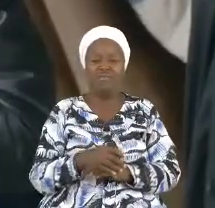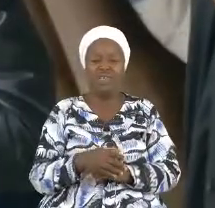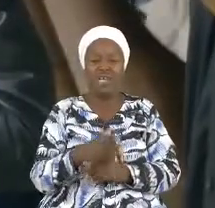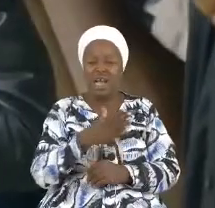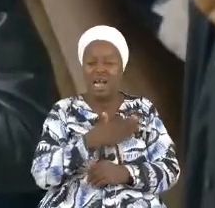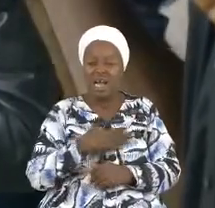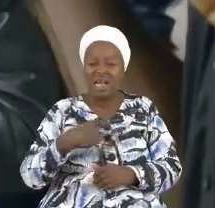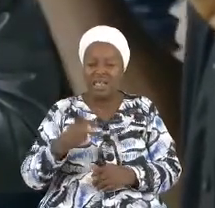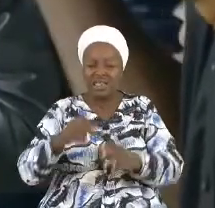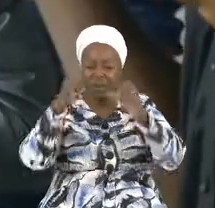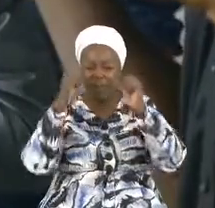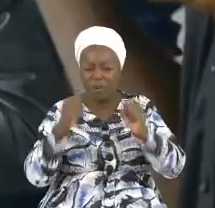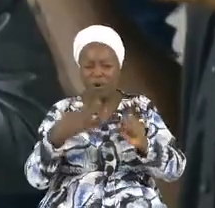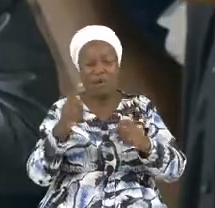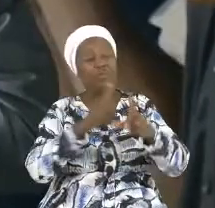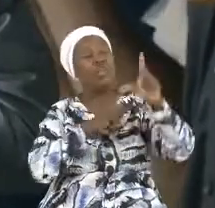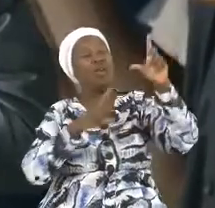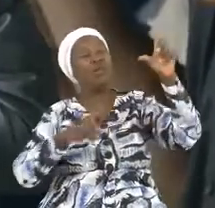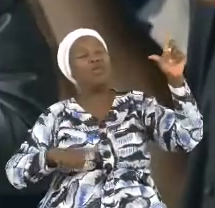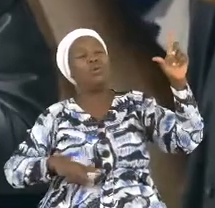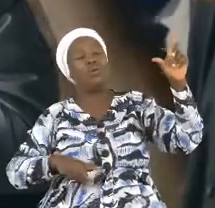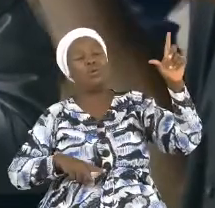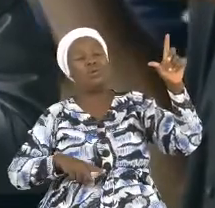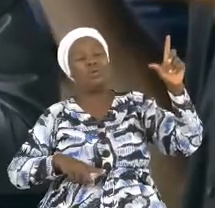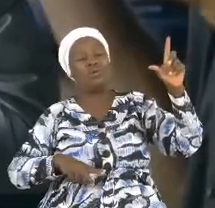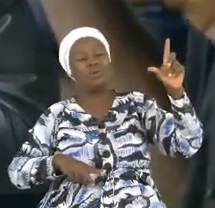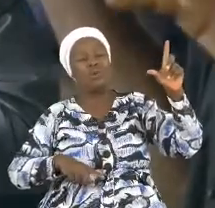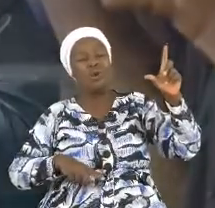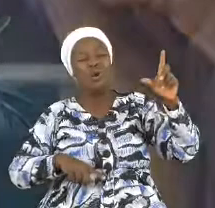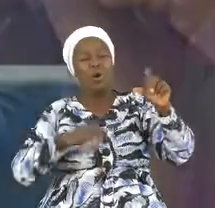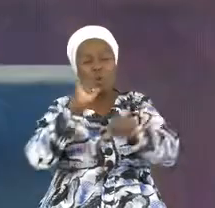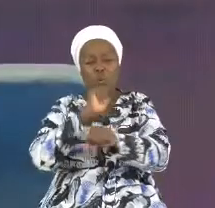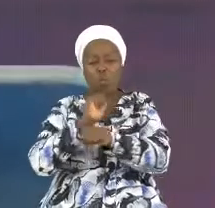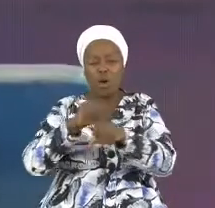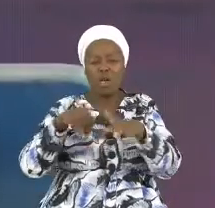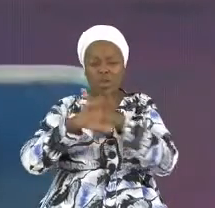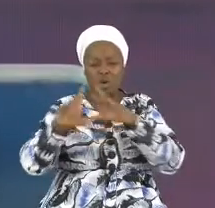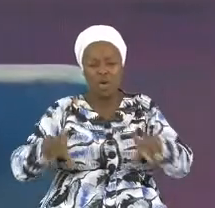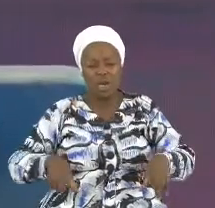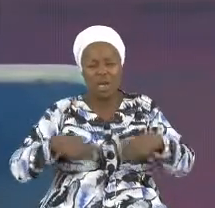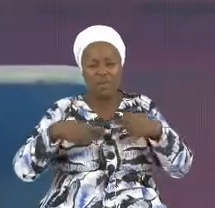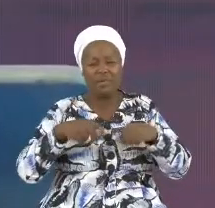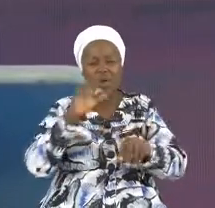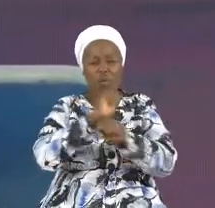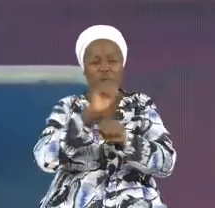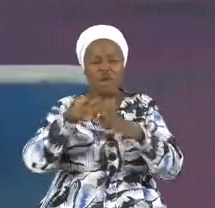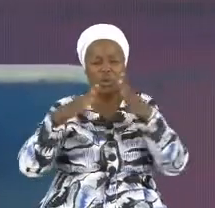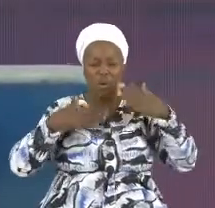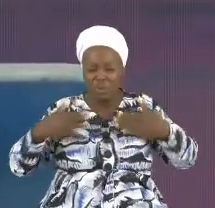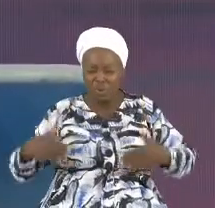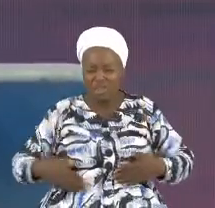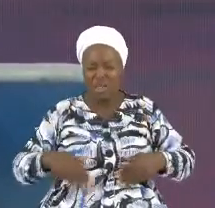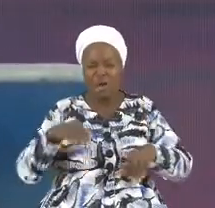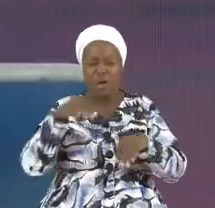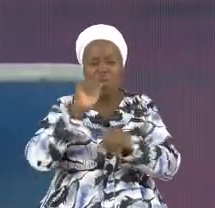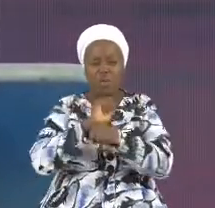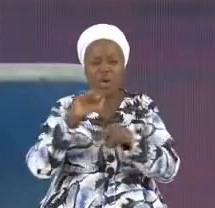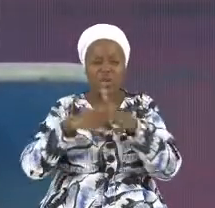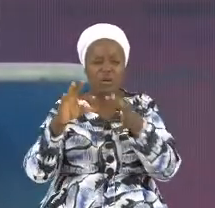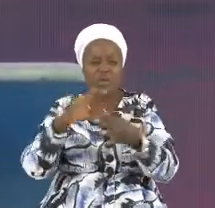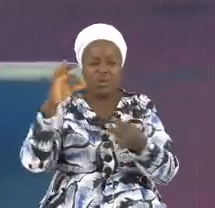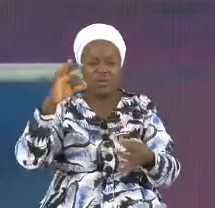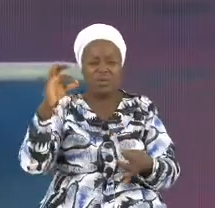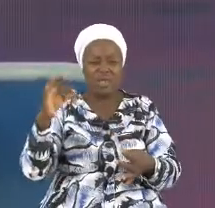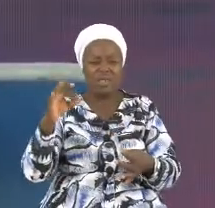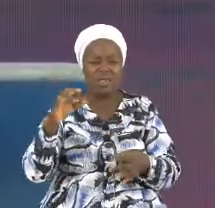the Lord operate in your life, operate in your body, operate in your spirit, operate